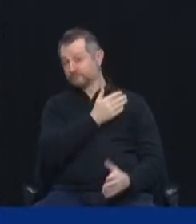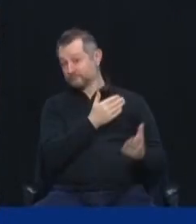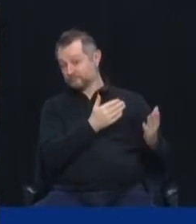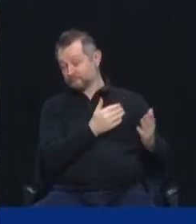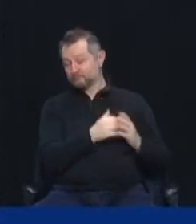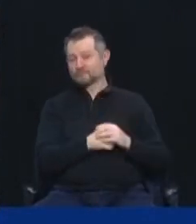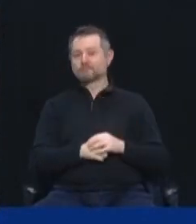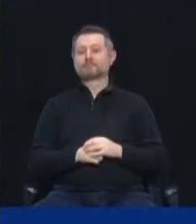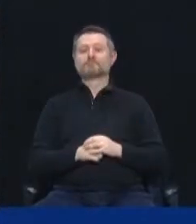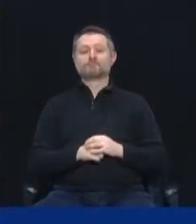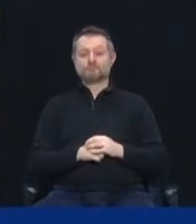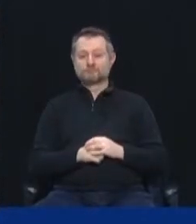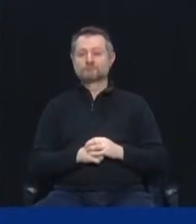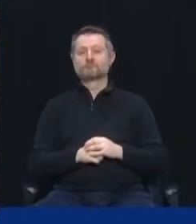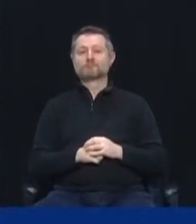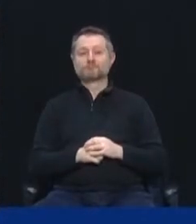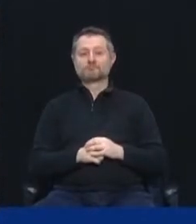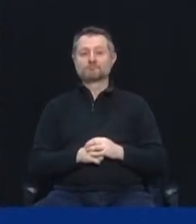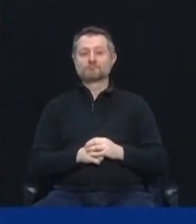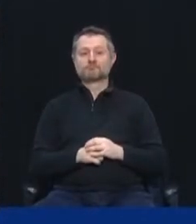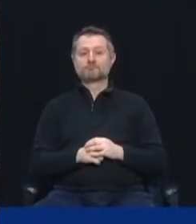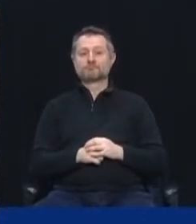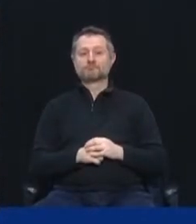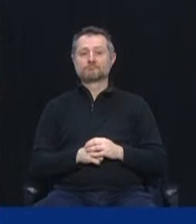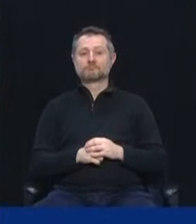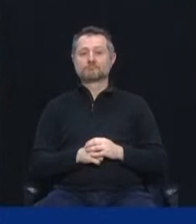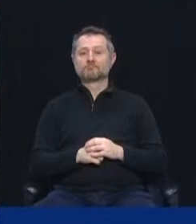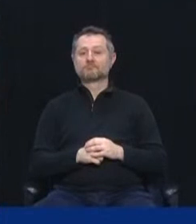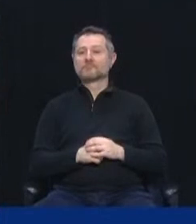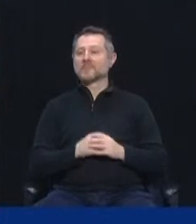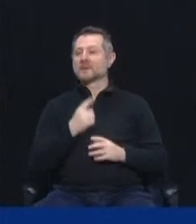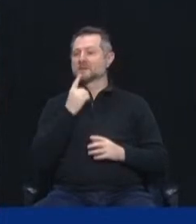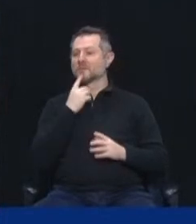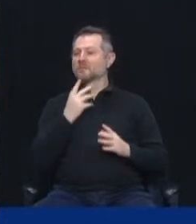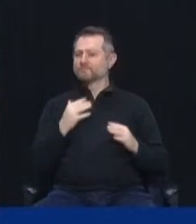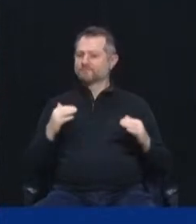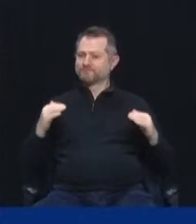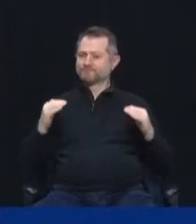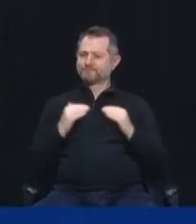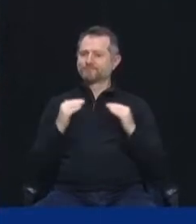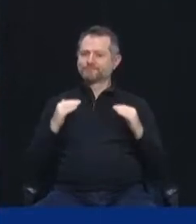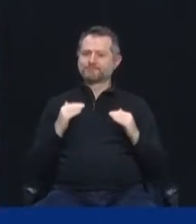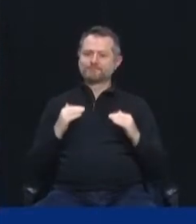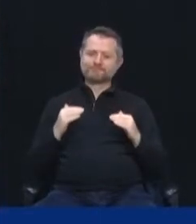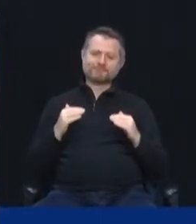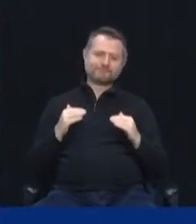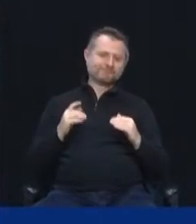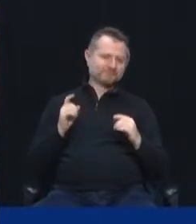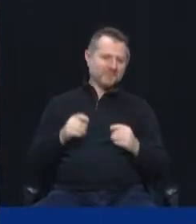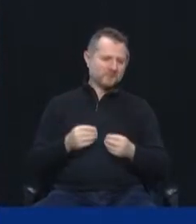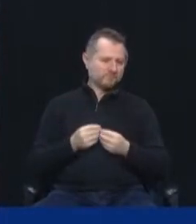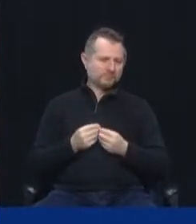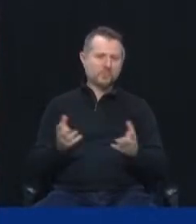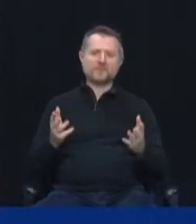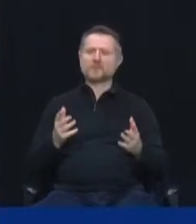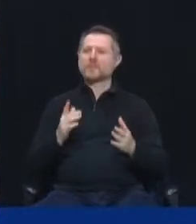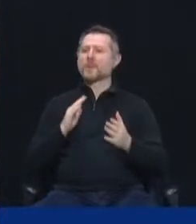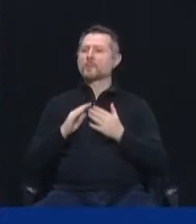the one who say base justice required. You give the help first to the community